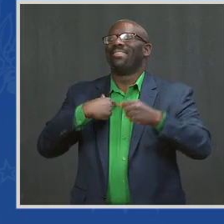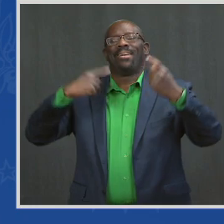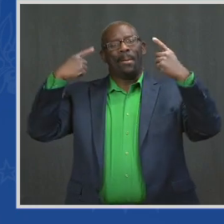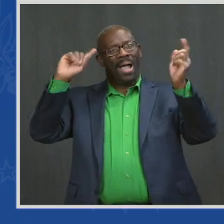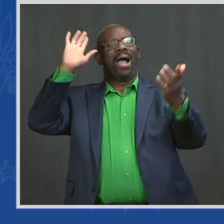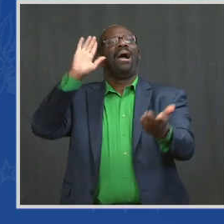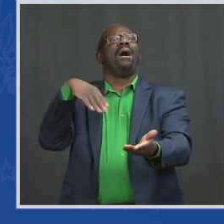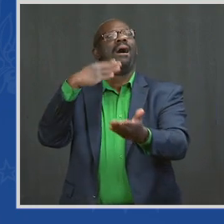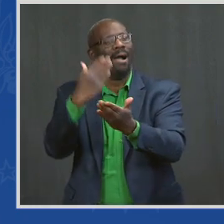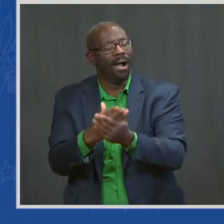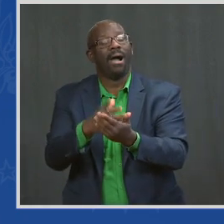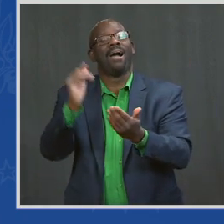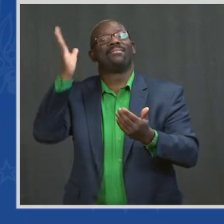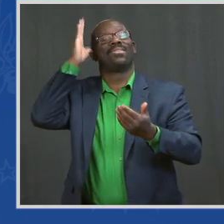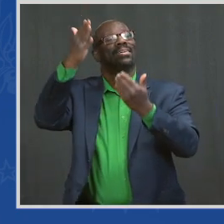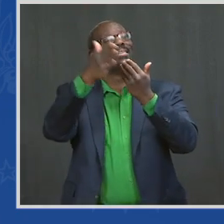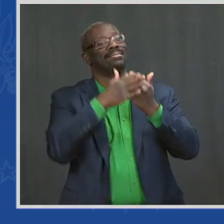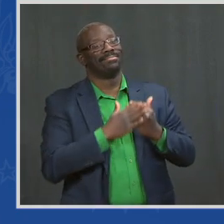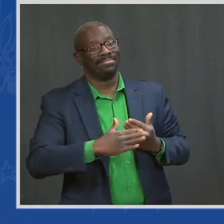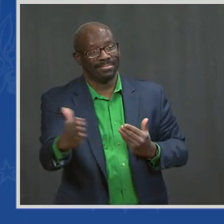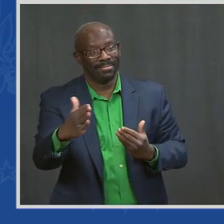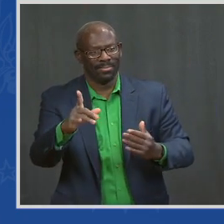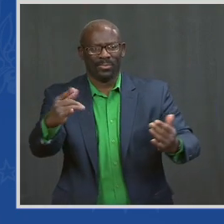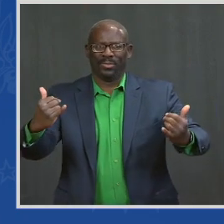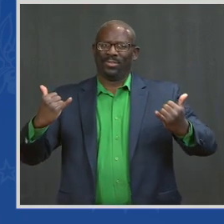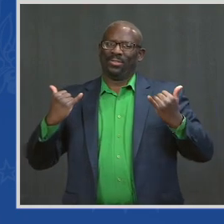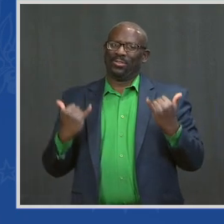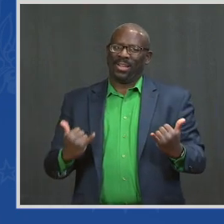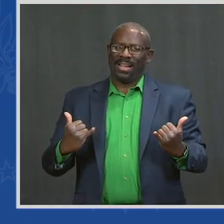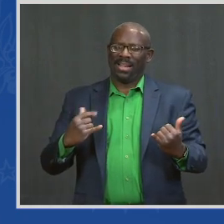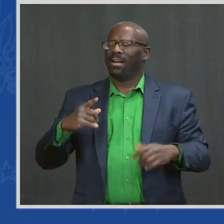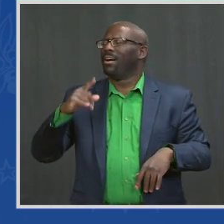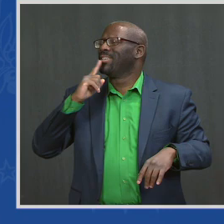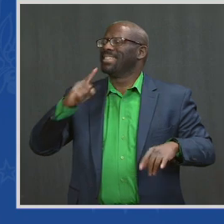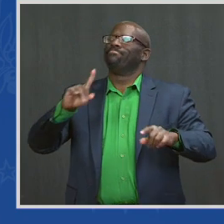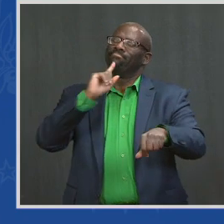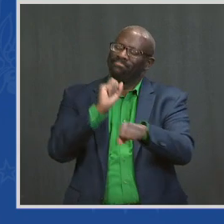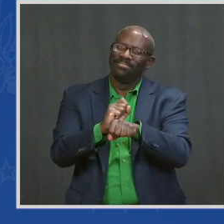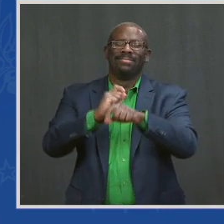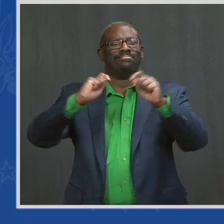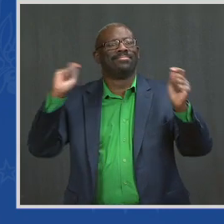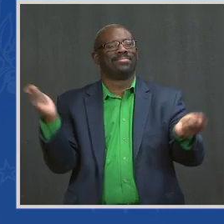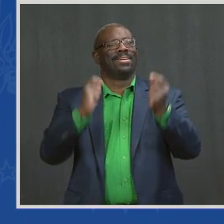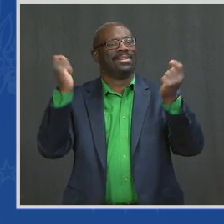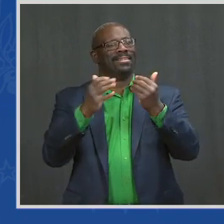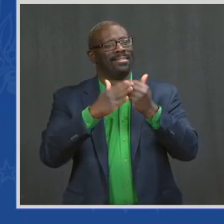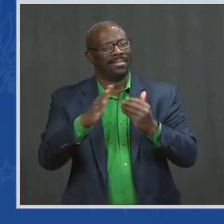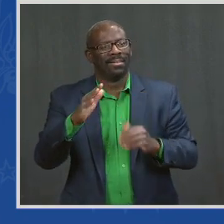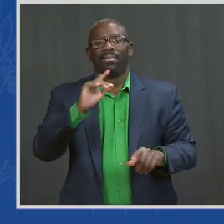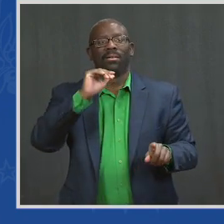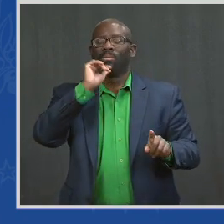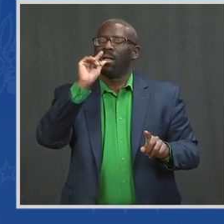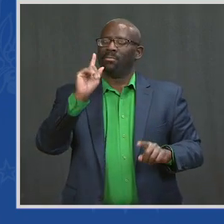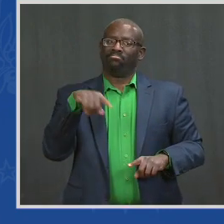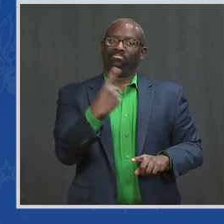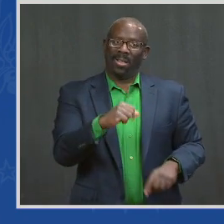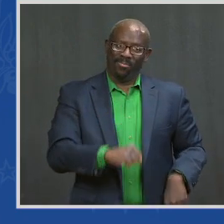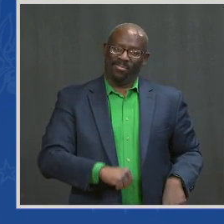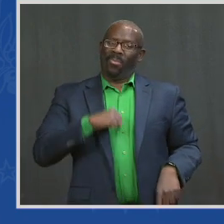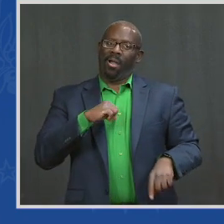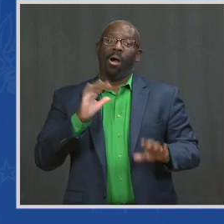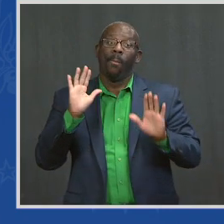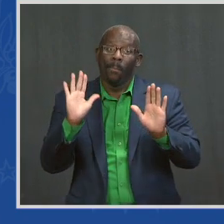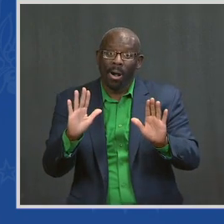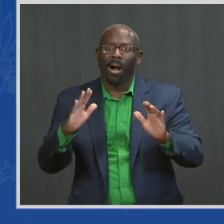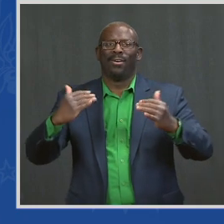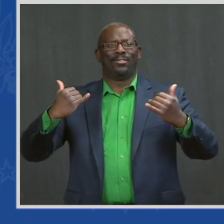today is a day of celebration. It is not only a day of pride, it is also a day for